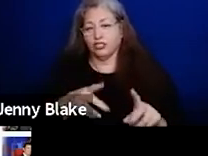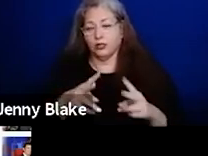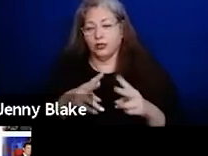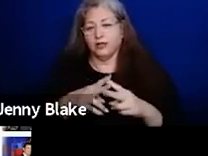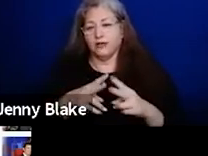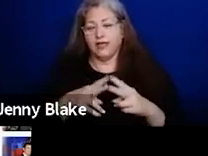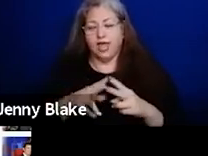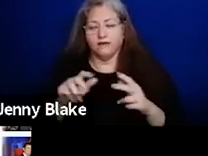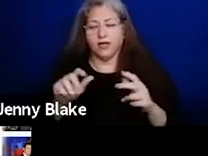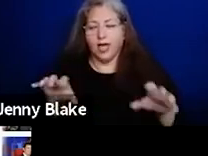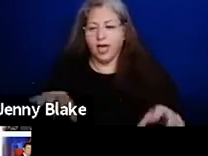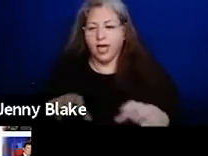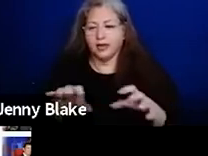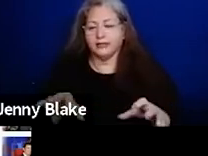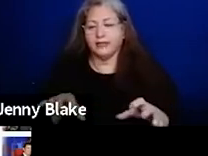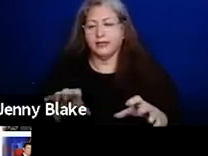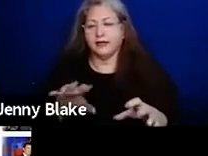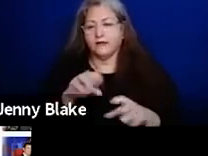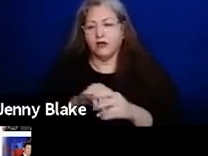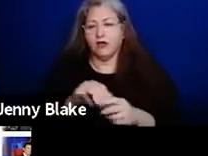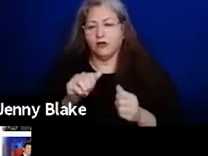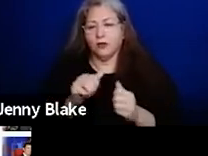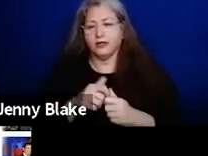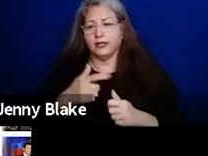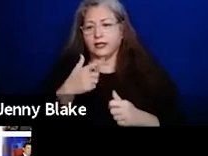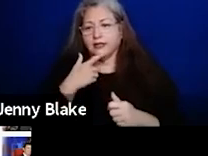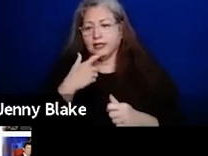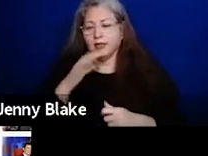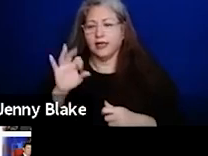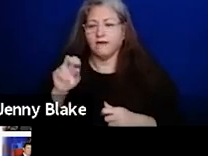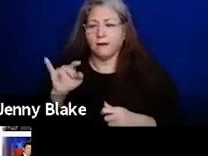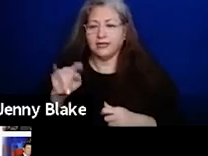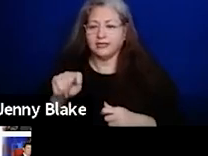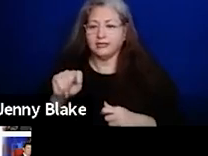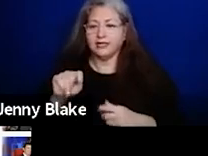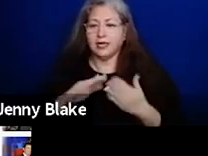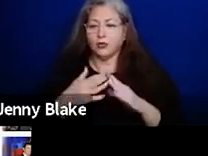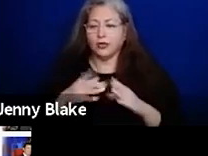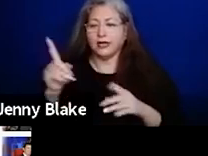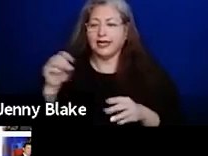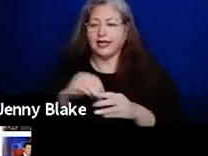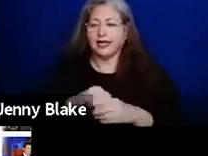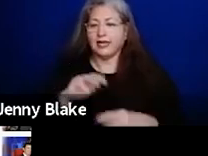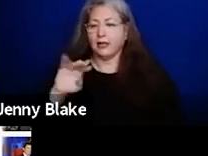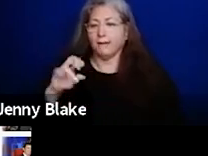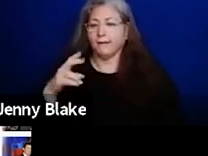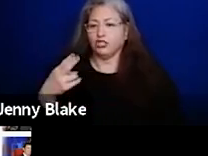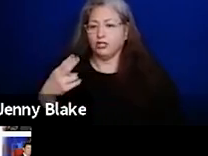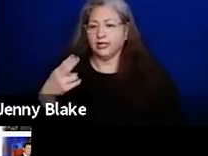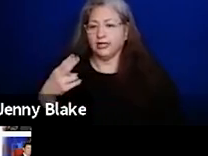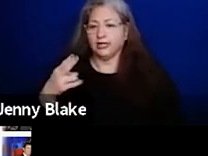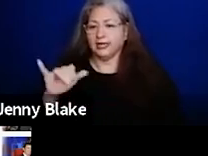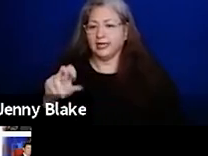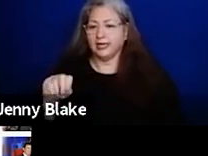active in the lesbian feminist community in Michigan, a